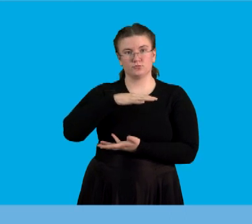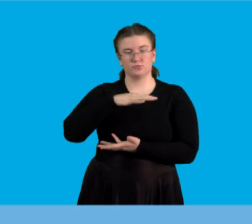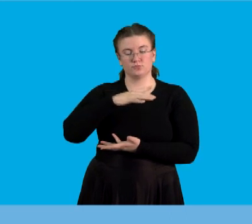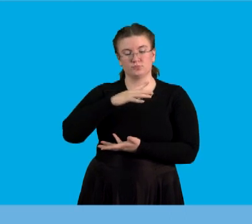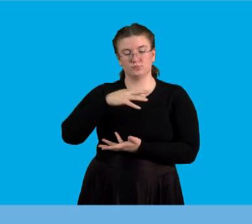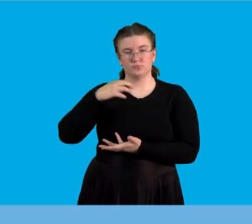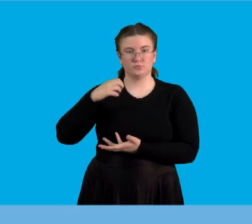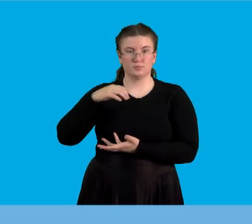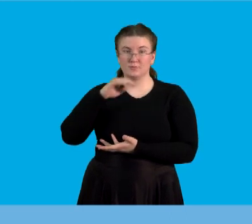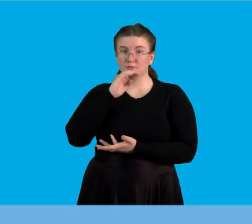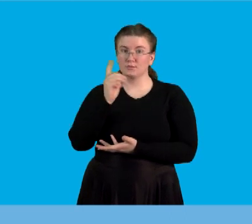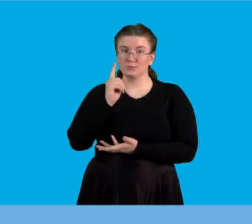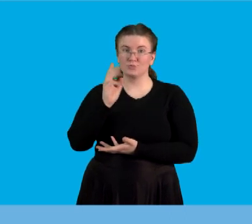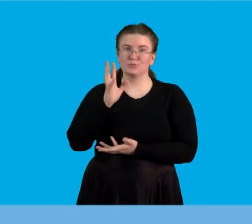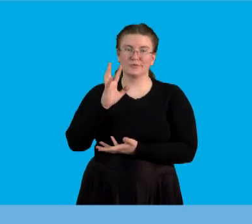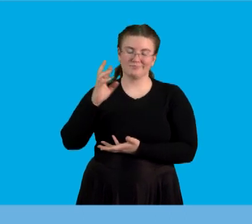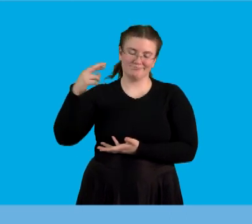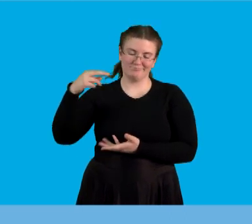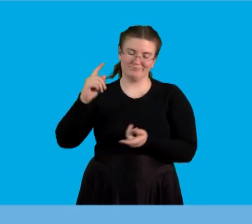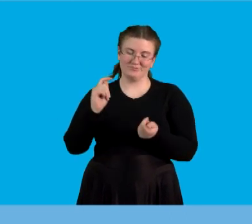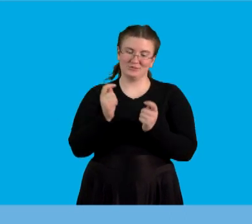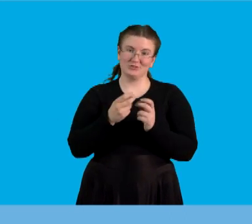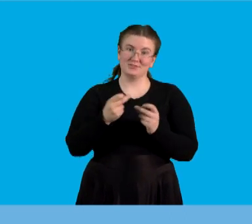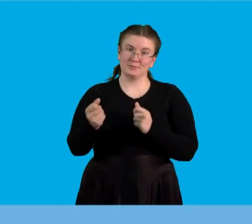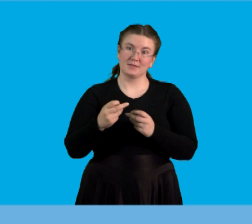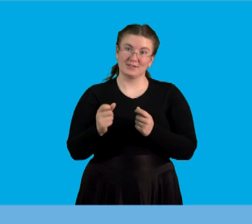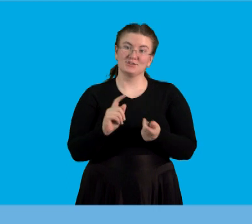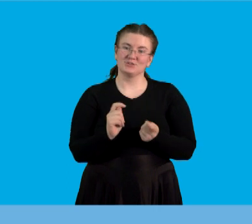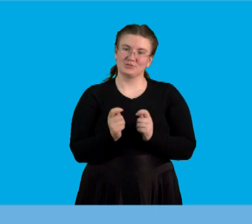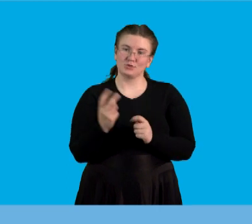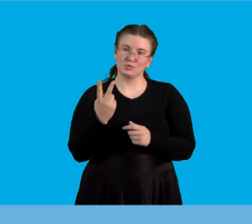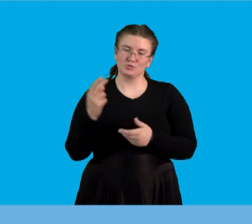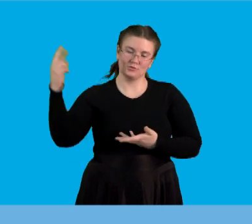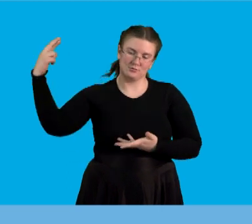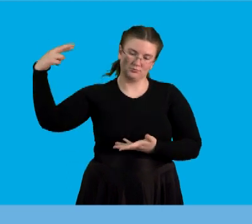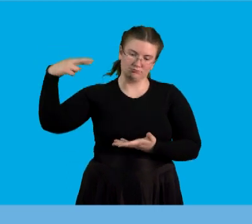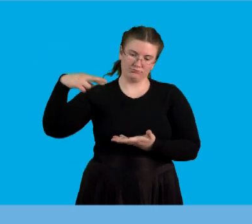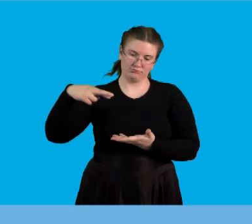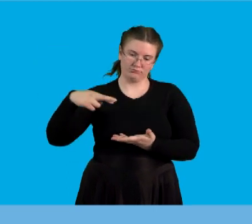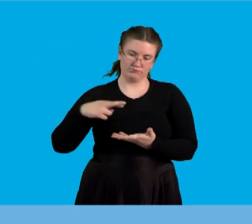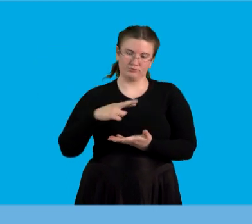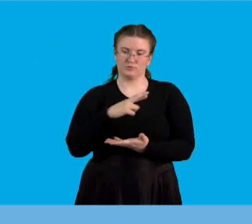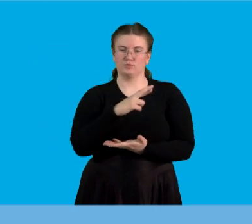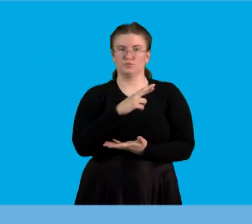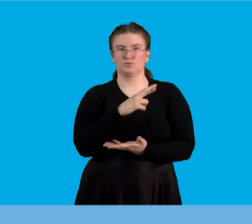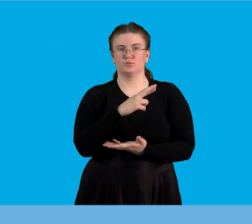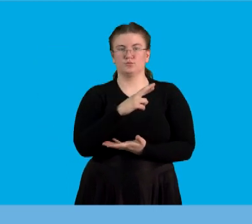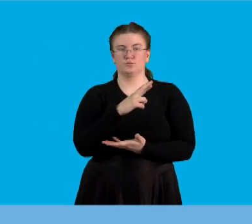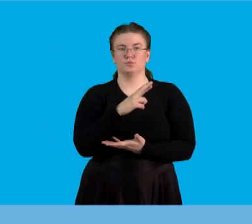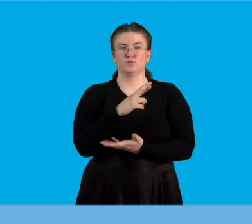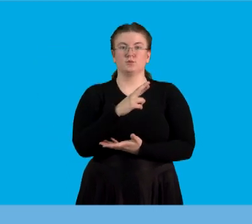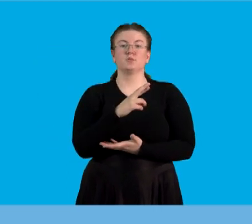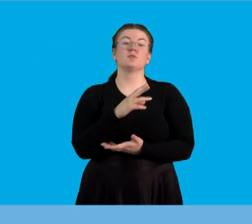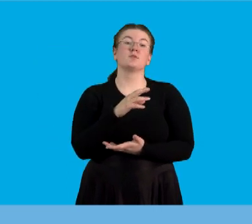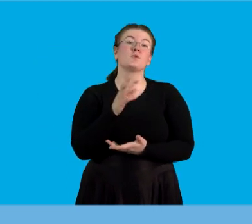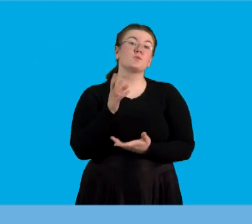That means it is going to bend. As it bends, it also changes its speed. So if it is moving from a less dense medium